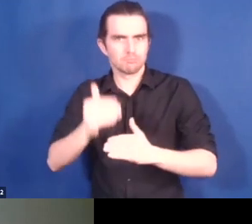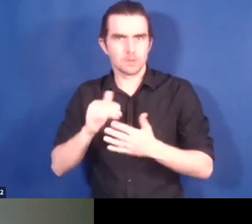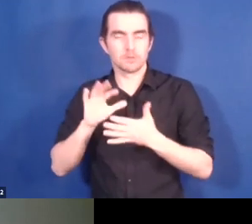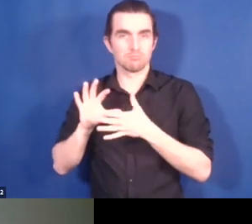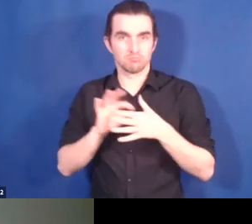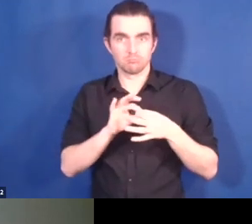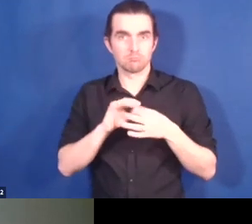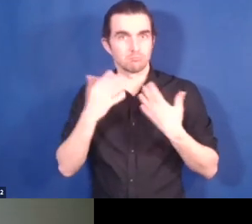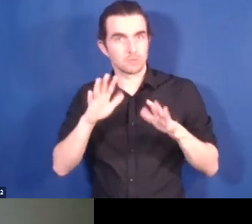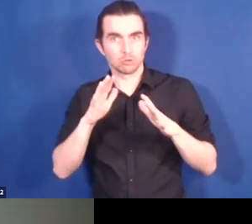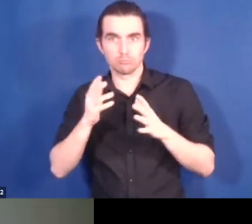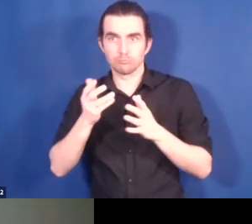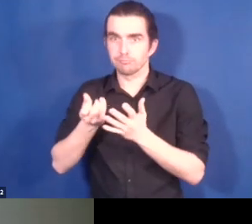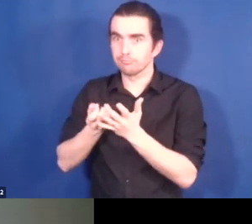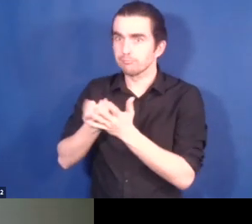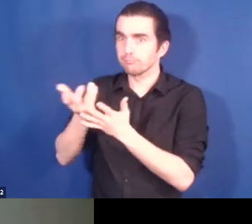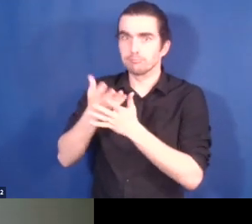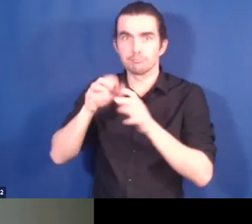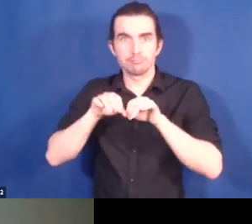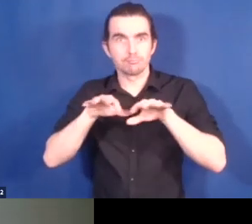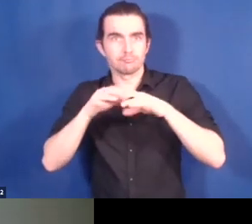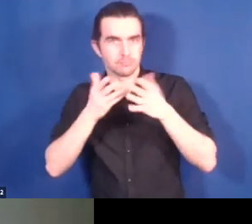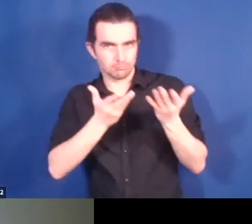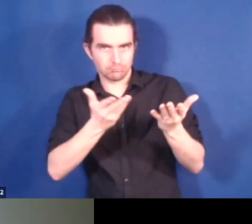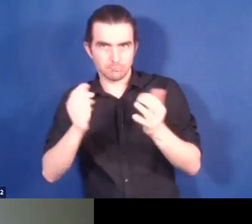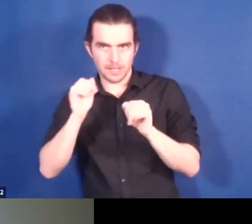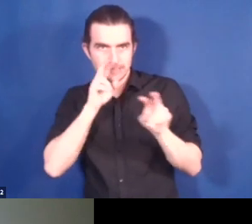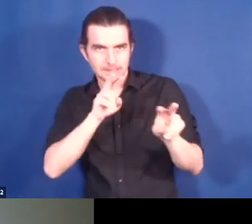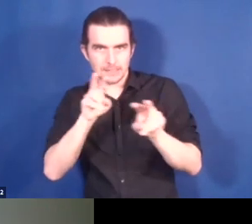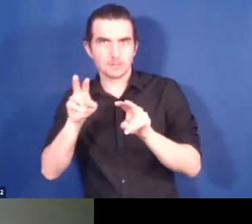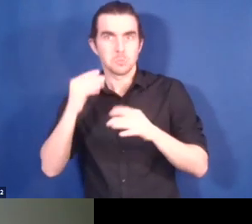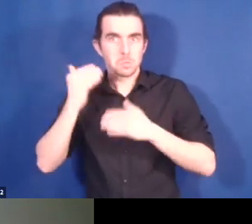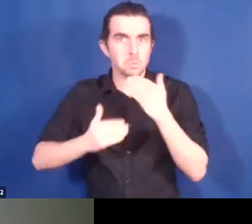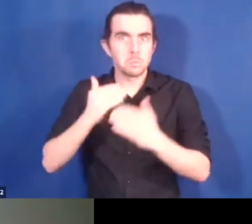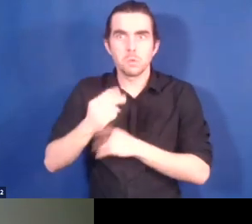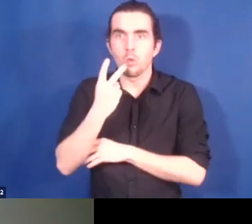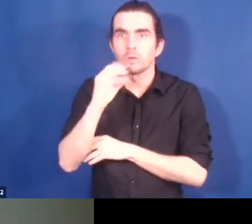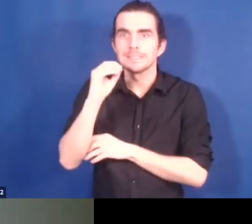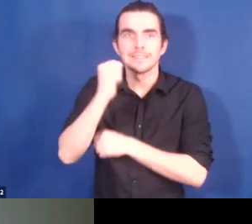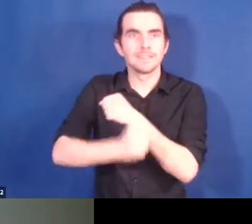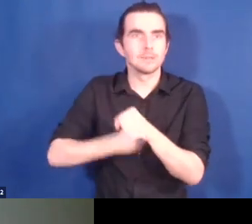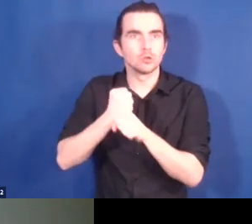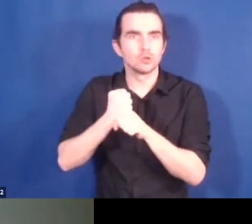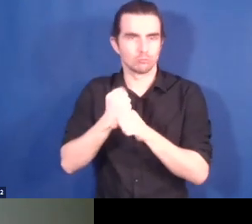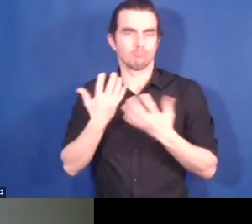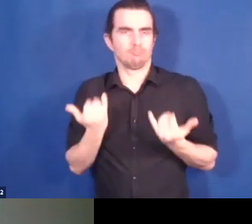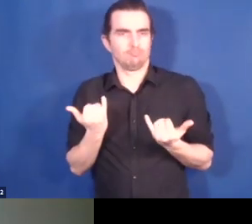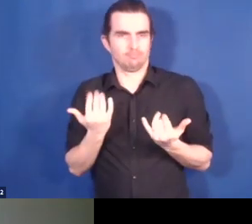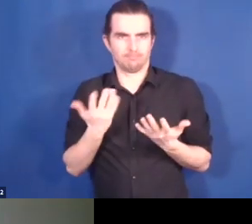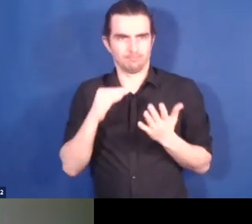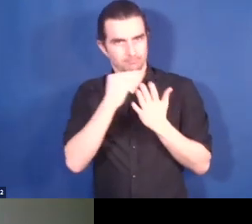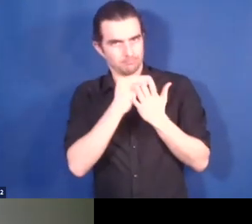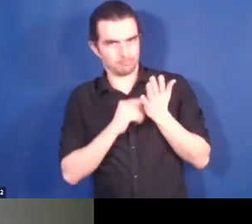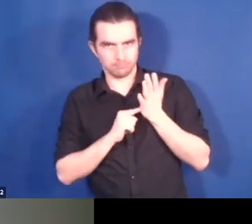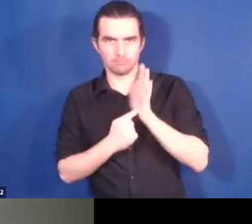That's humanitarian group that involves UN humanitarian actors, NGO actors, all coming together